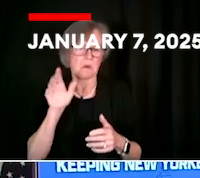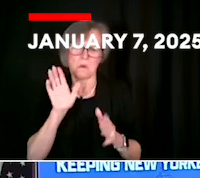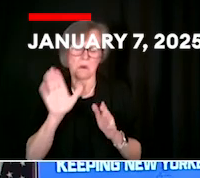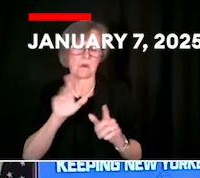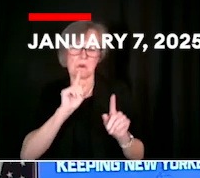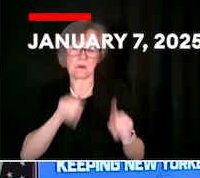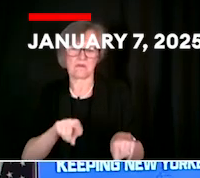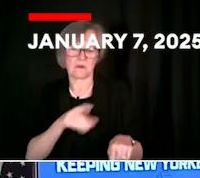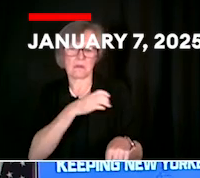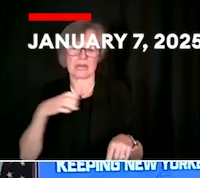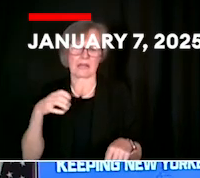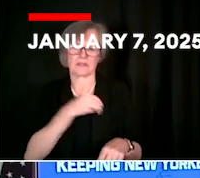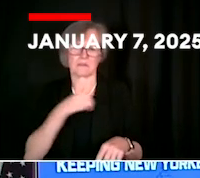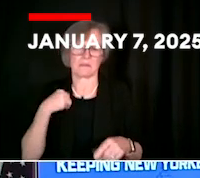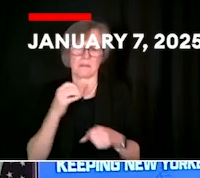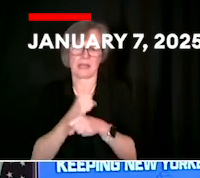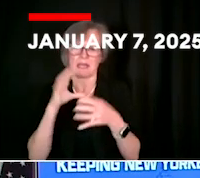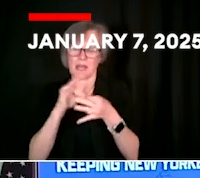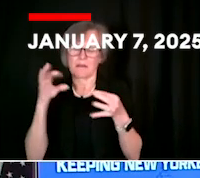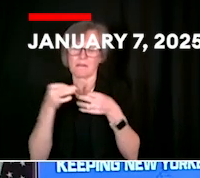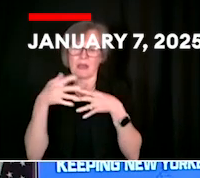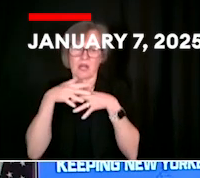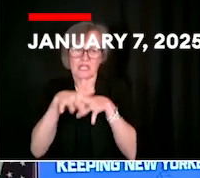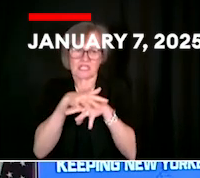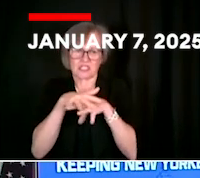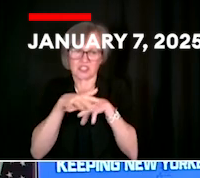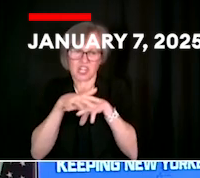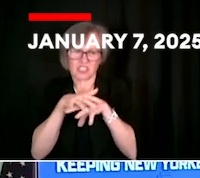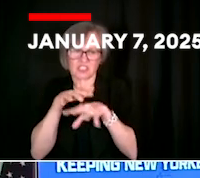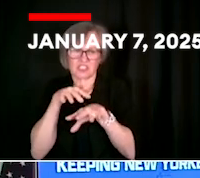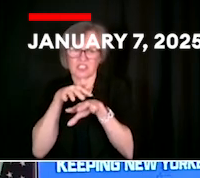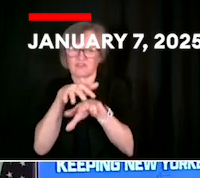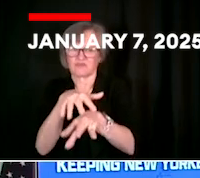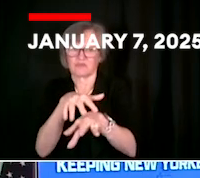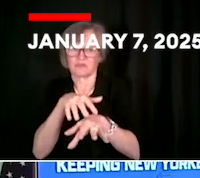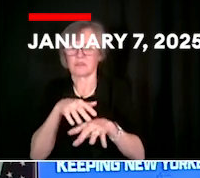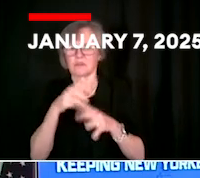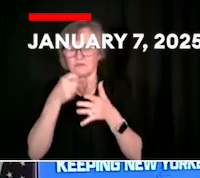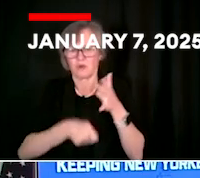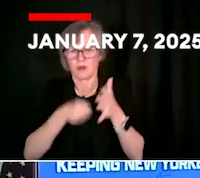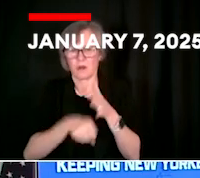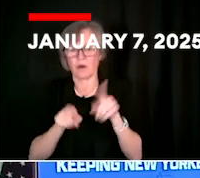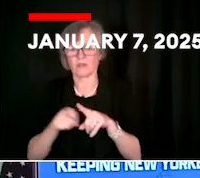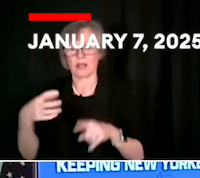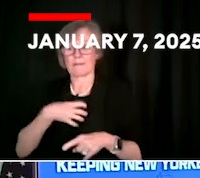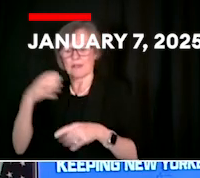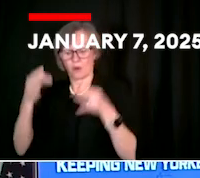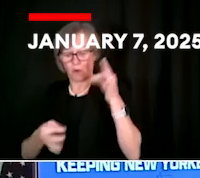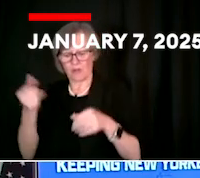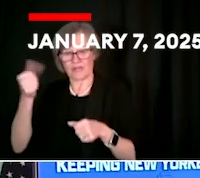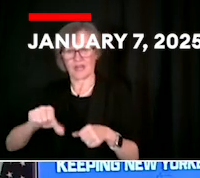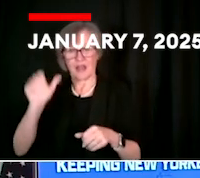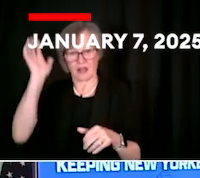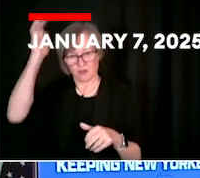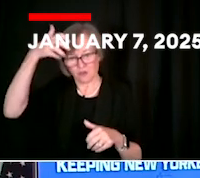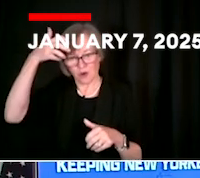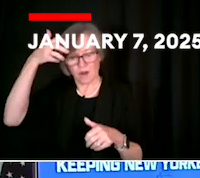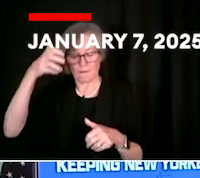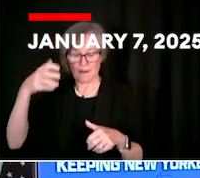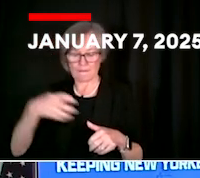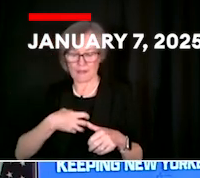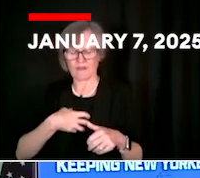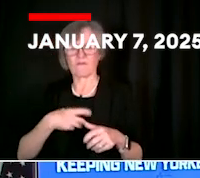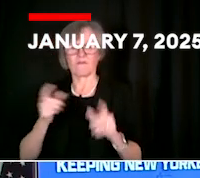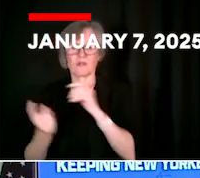of making these comments about congestion pricing. And then also an appeals court today denied Trump's appeal to delay sentencing for